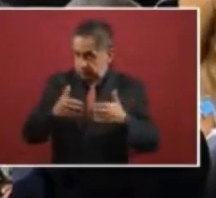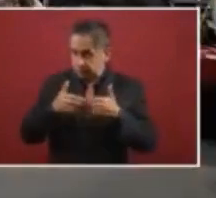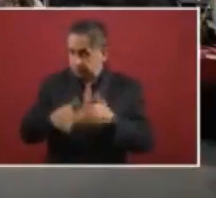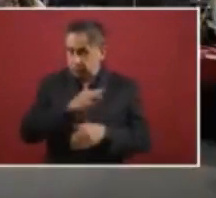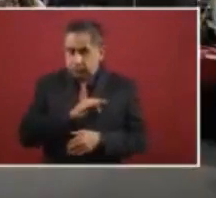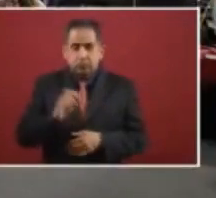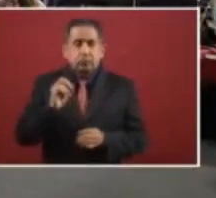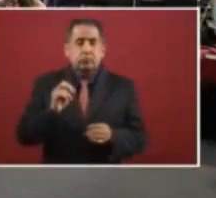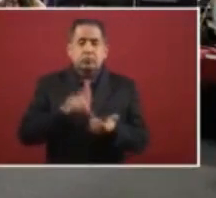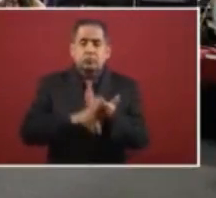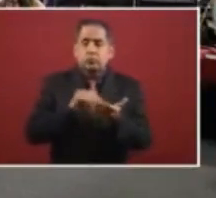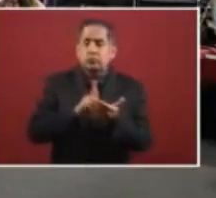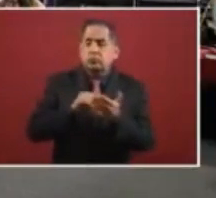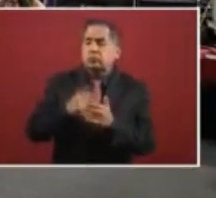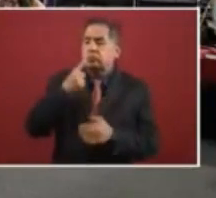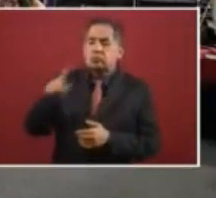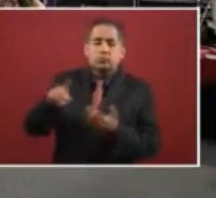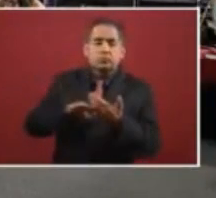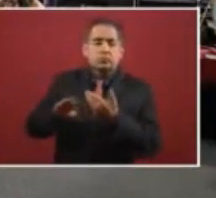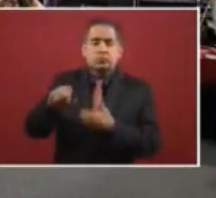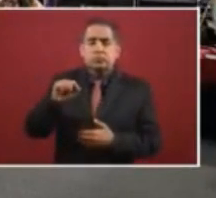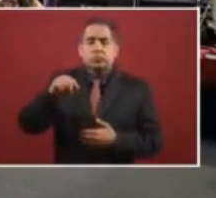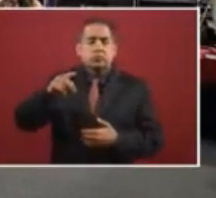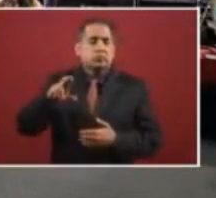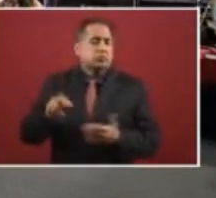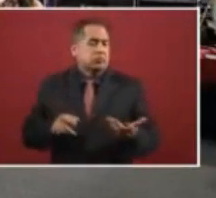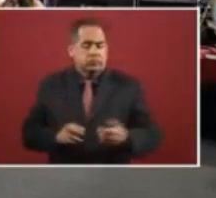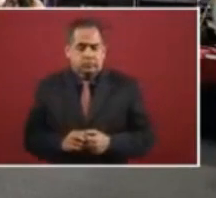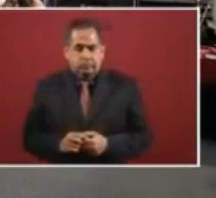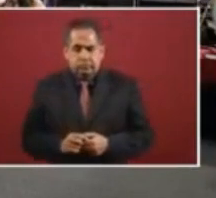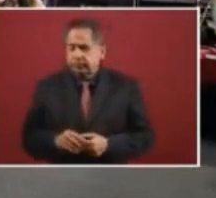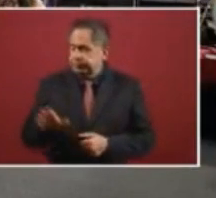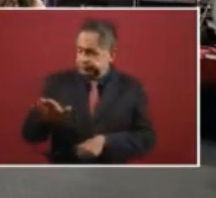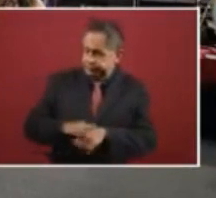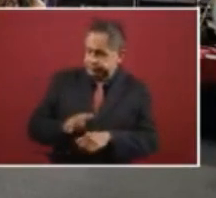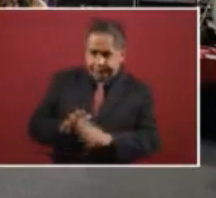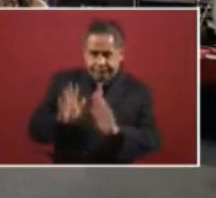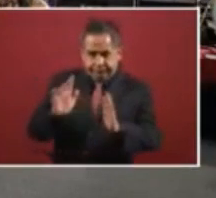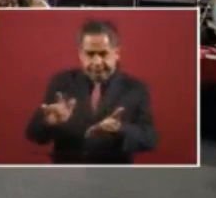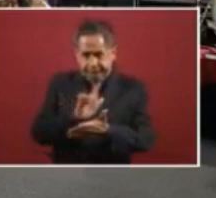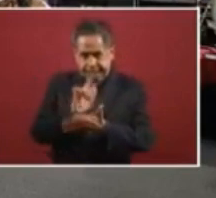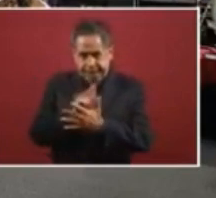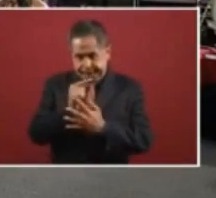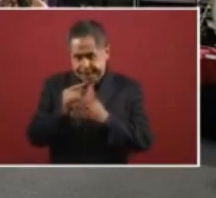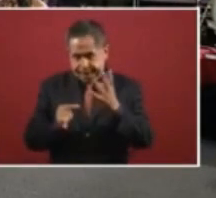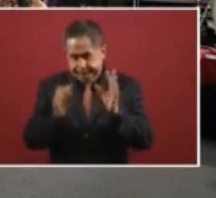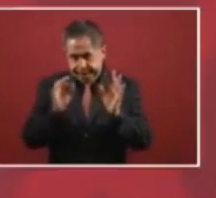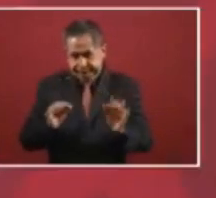Will there be any litigation? Yes, legally, already